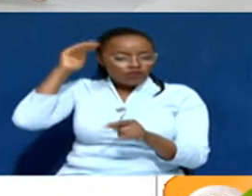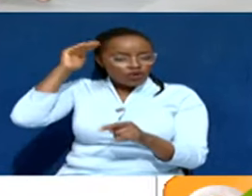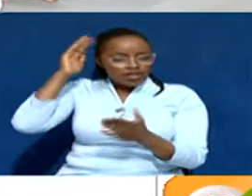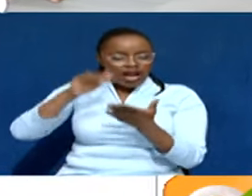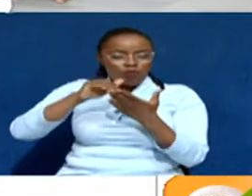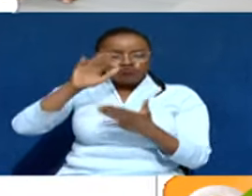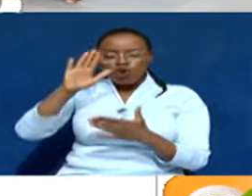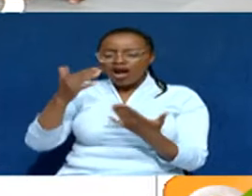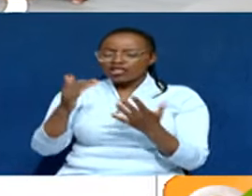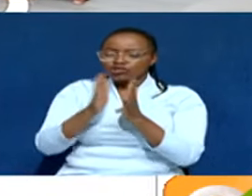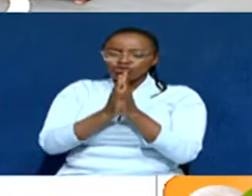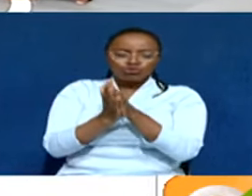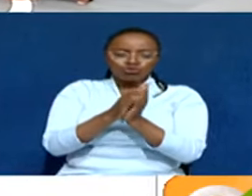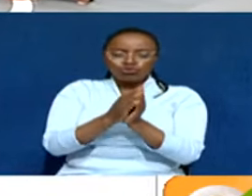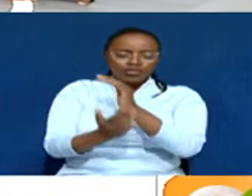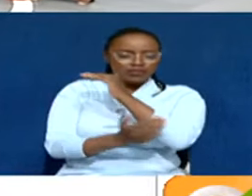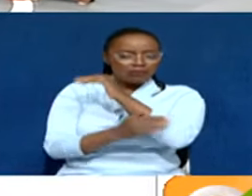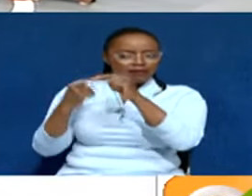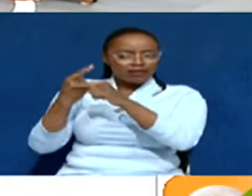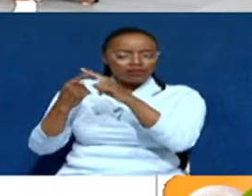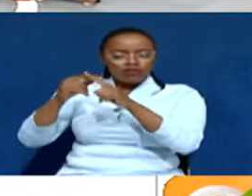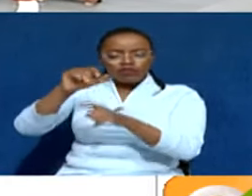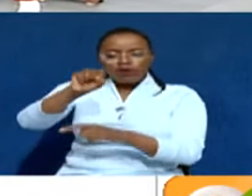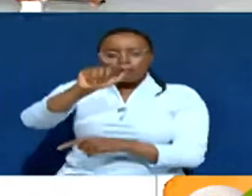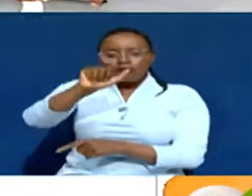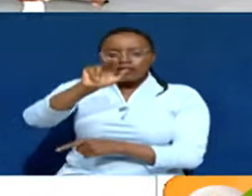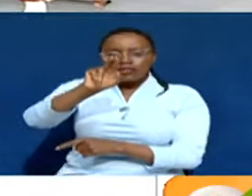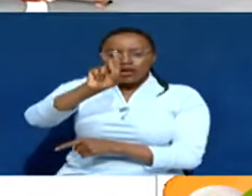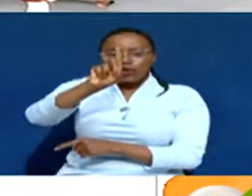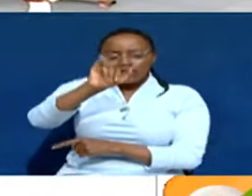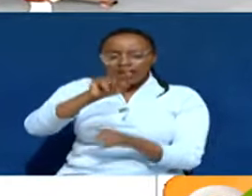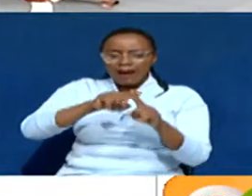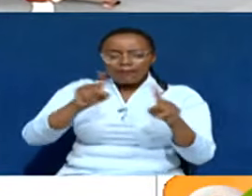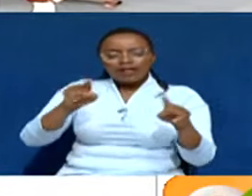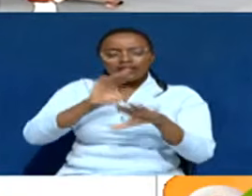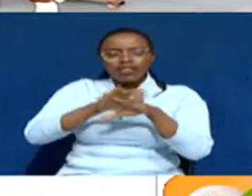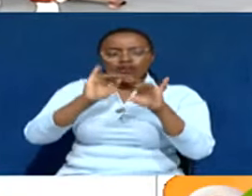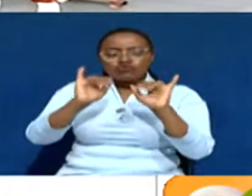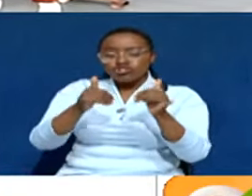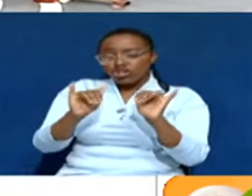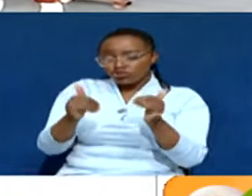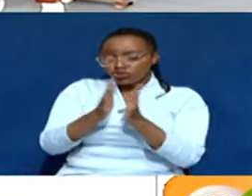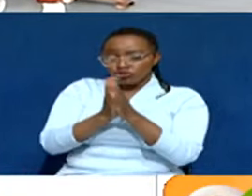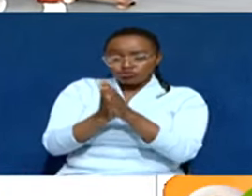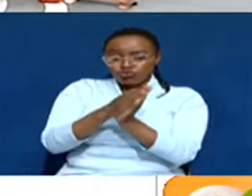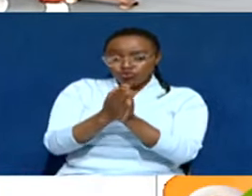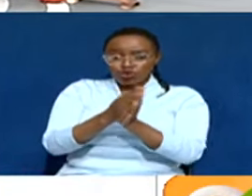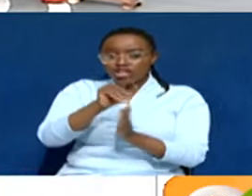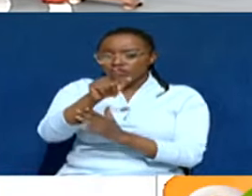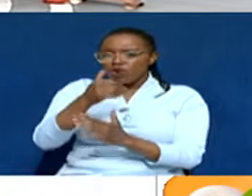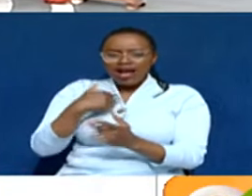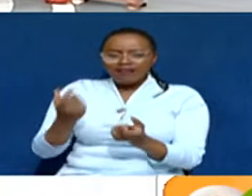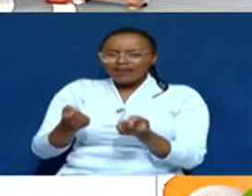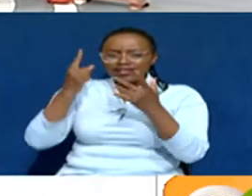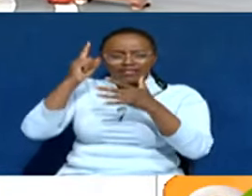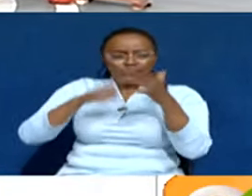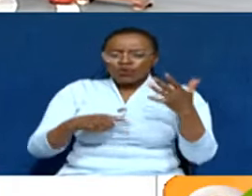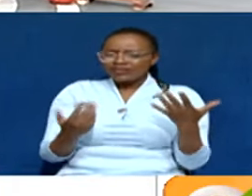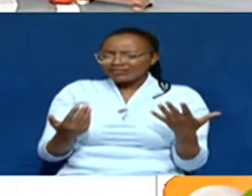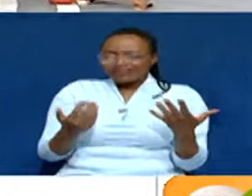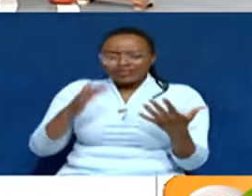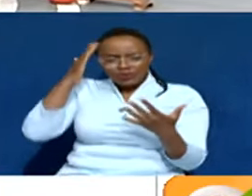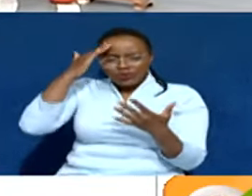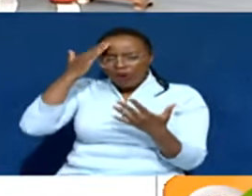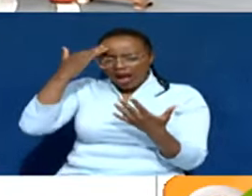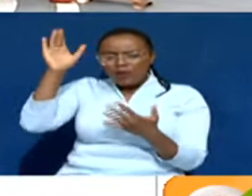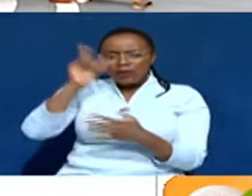more nightmare stories from Saudi Arabia than the good news stories. What are you getting on your desk? Because I'm sure